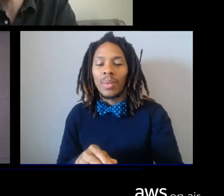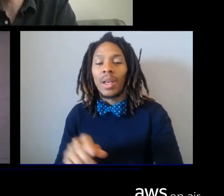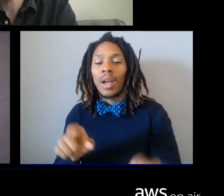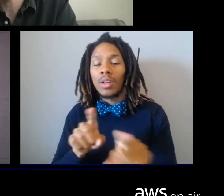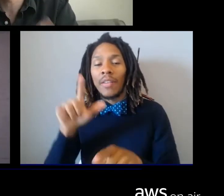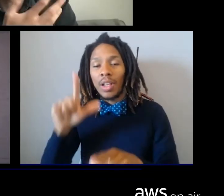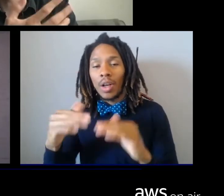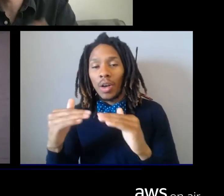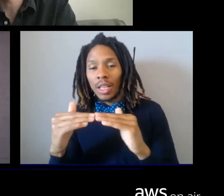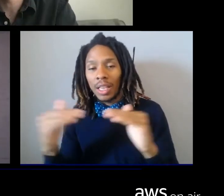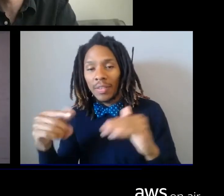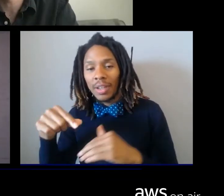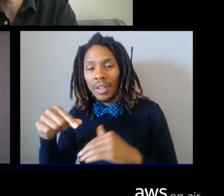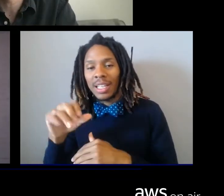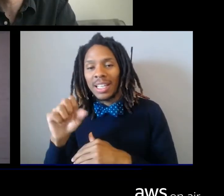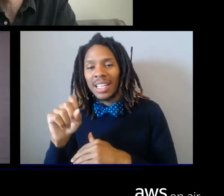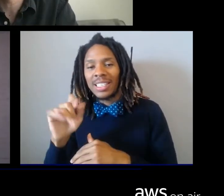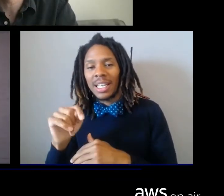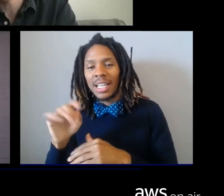Qiskit Experiments to run